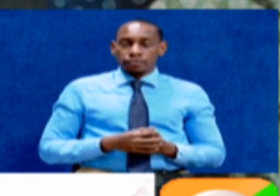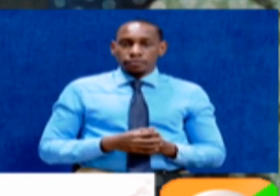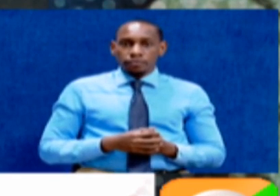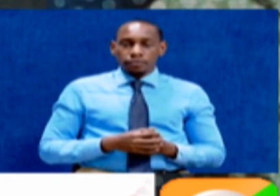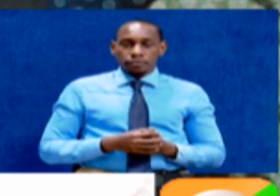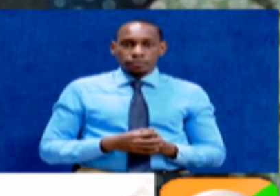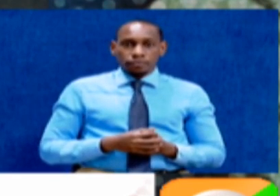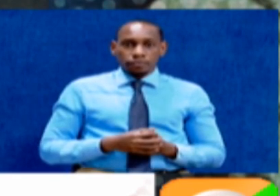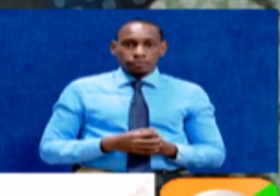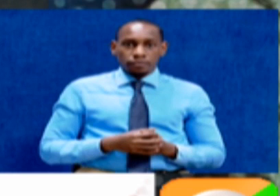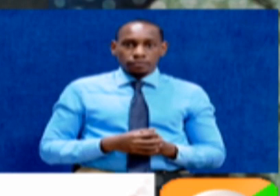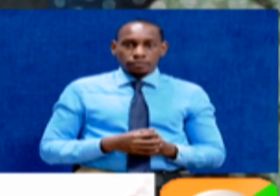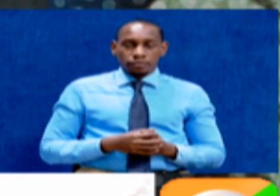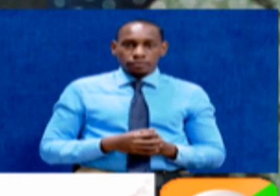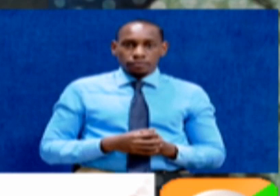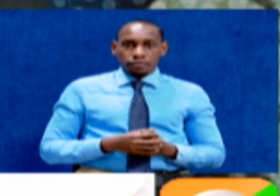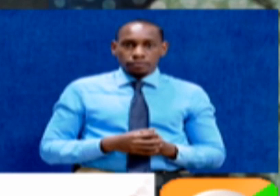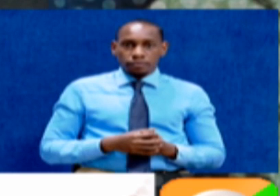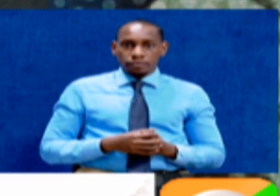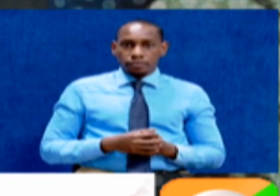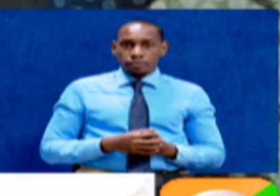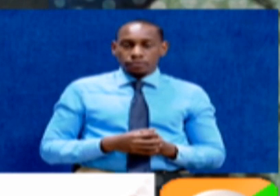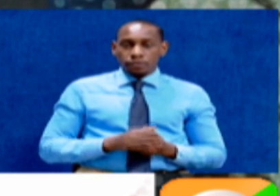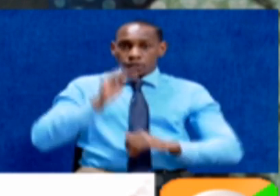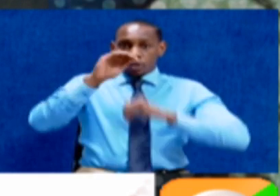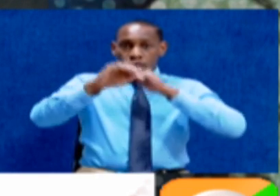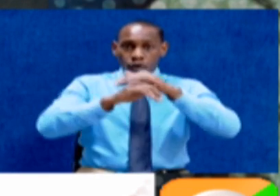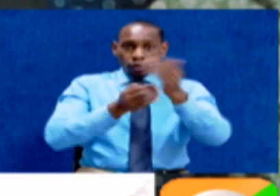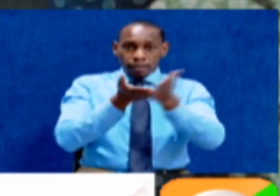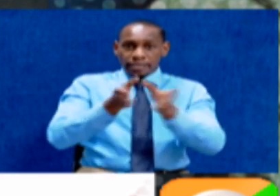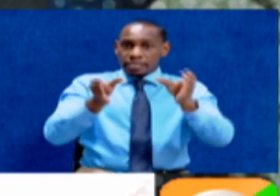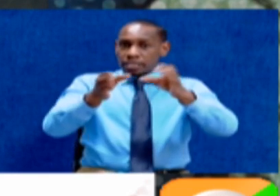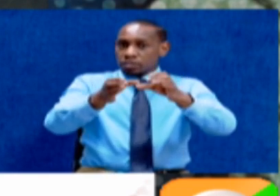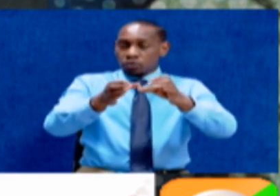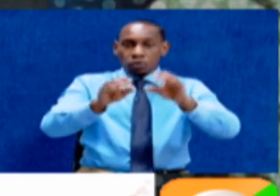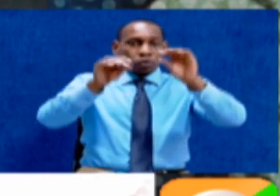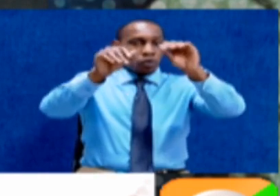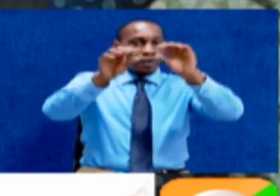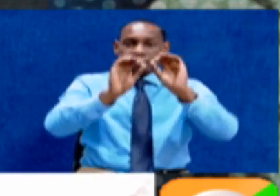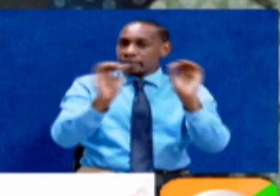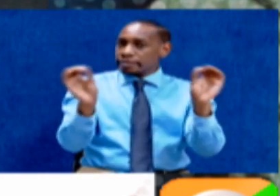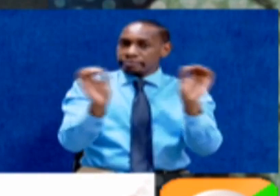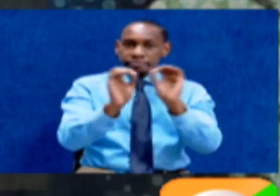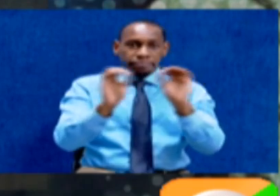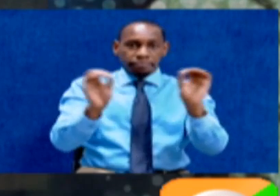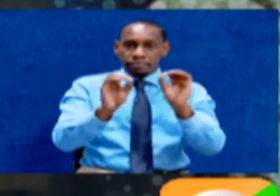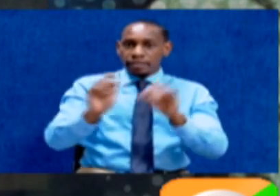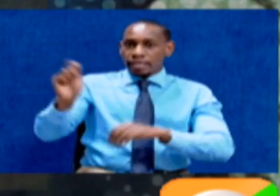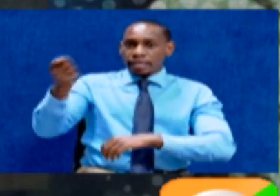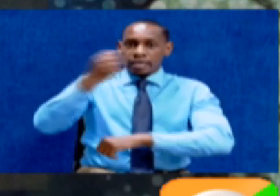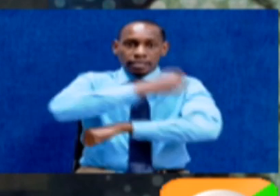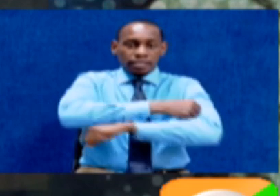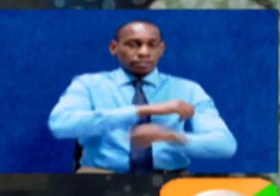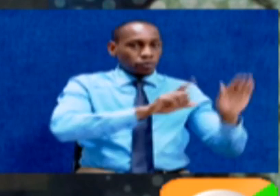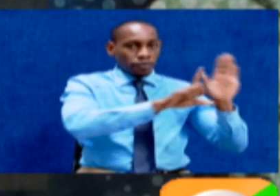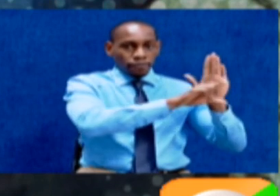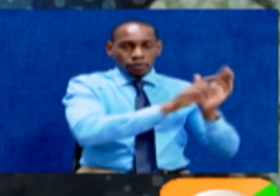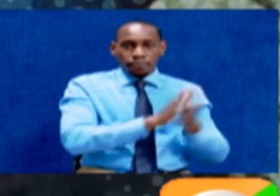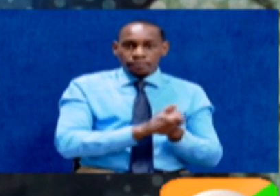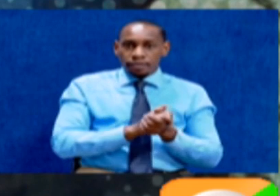Firmline Company, and Deskench Investments, all of which were not pre-qualified at the Kenya School of